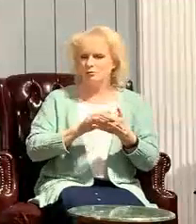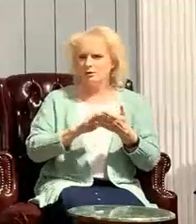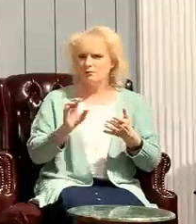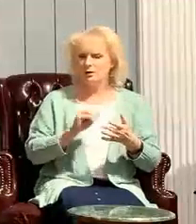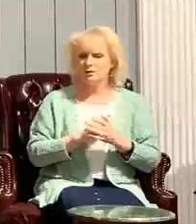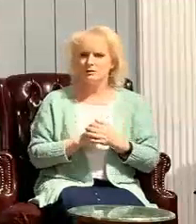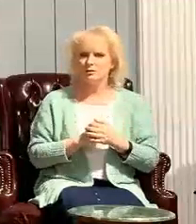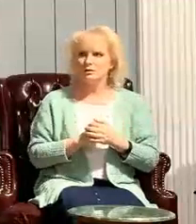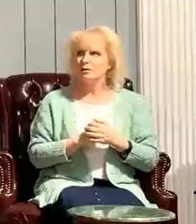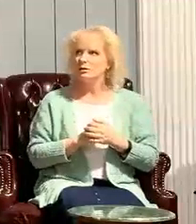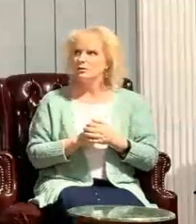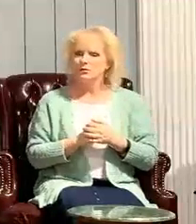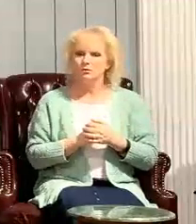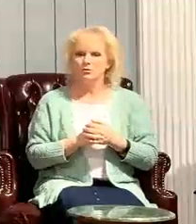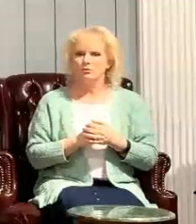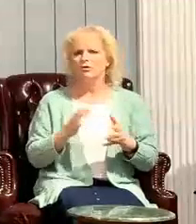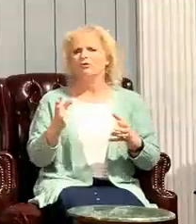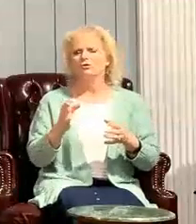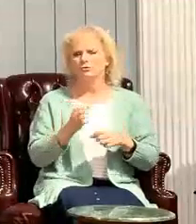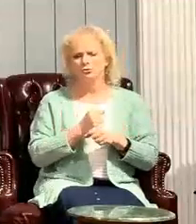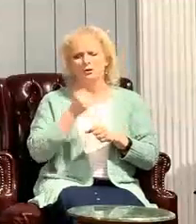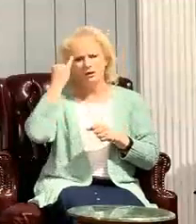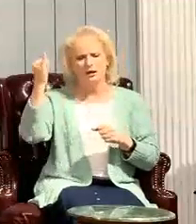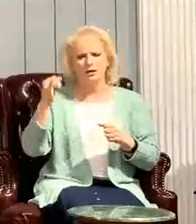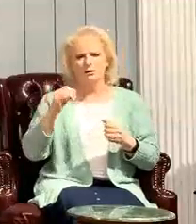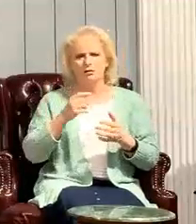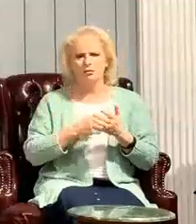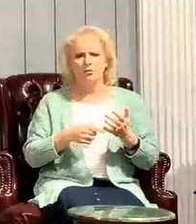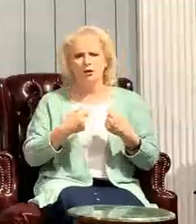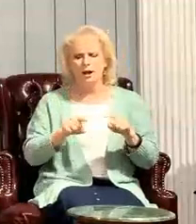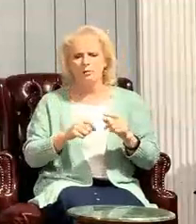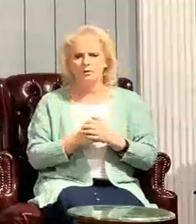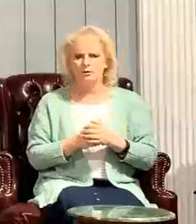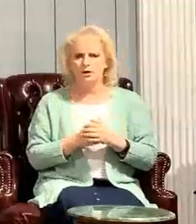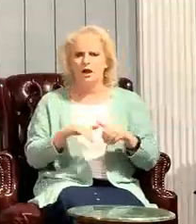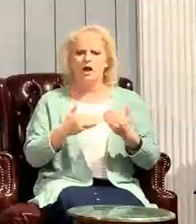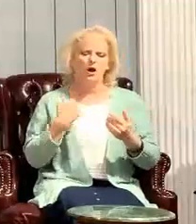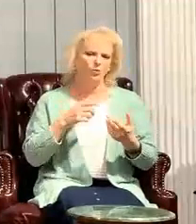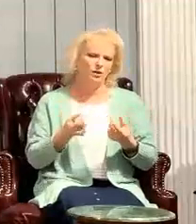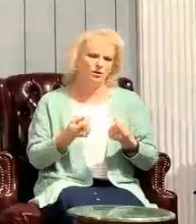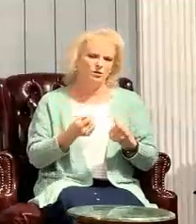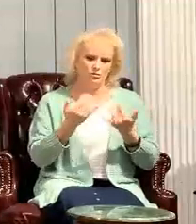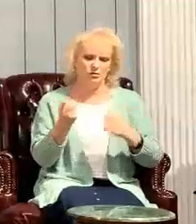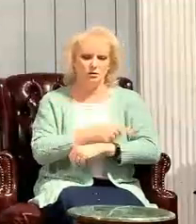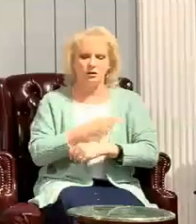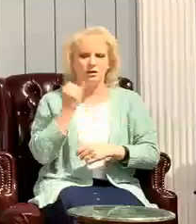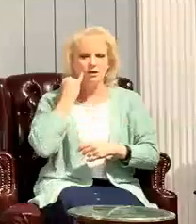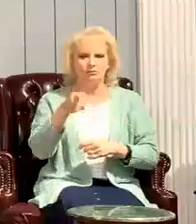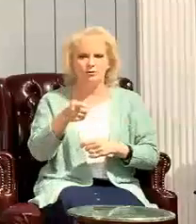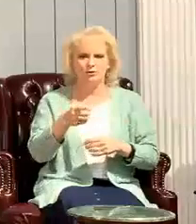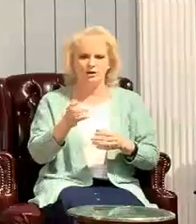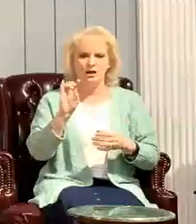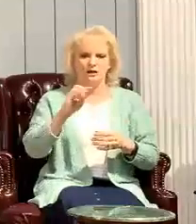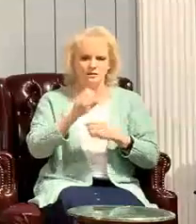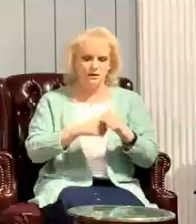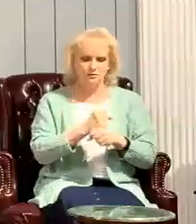it wasn't one of those, don't get this idea that what happens is, you know, there's how we do today. If you get a 7-year loan and you spread out